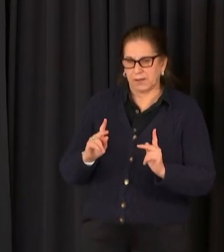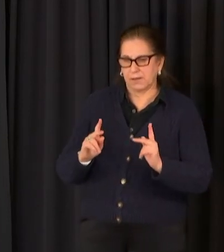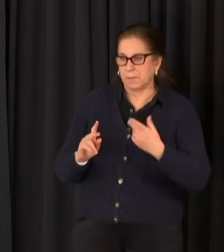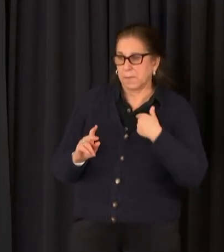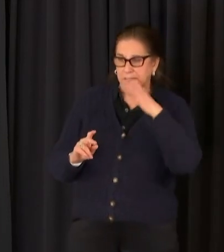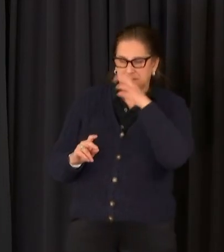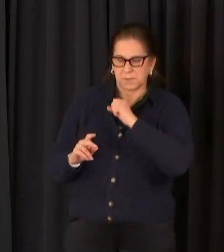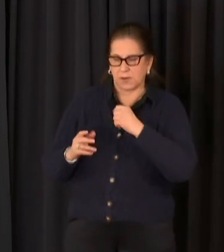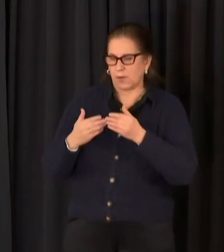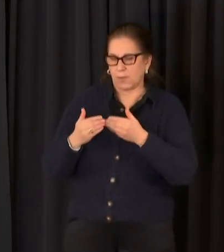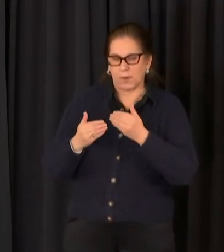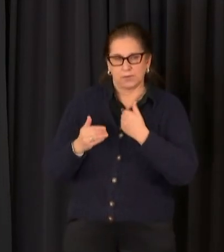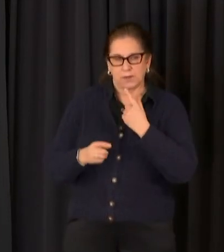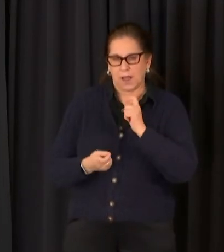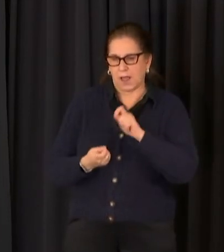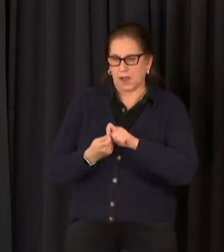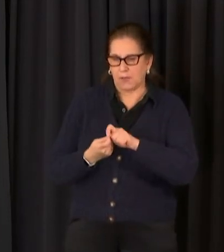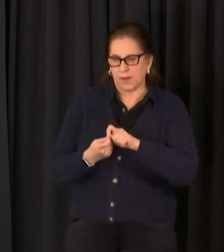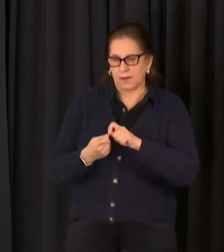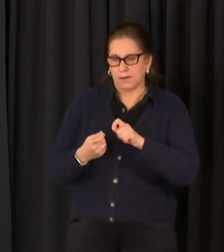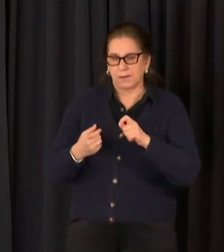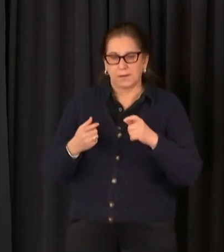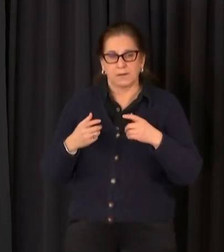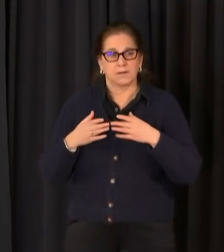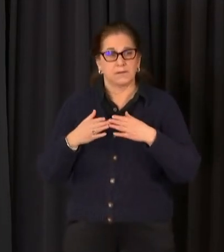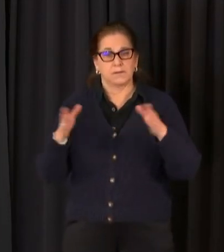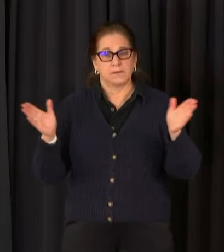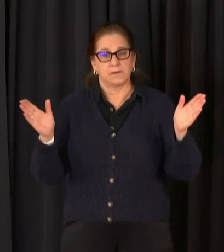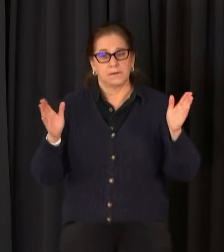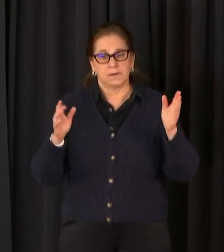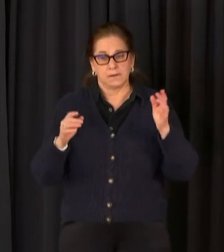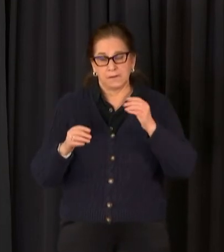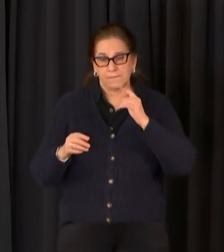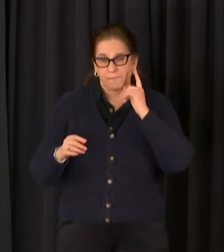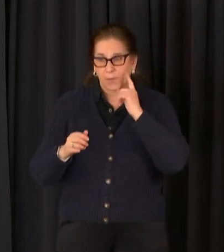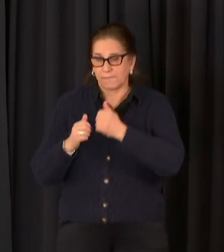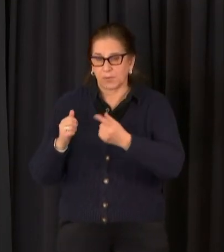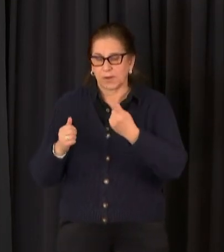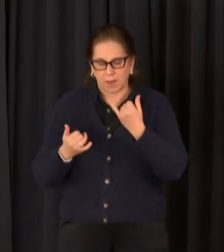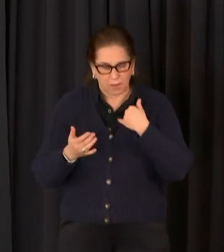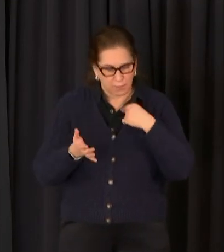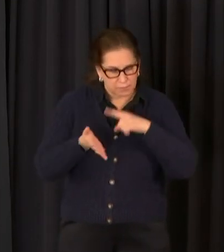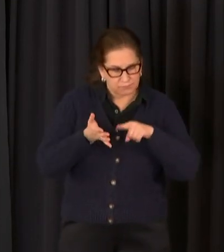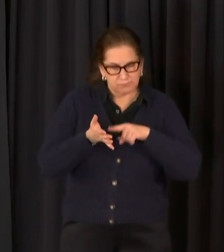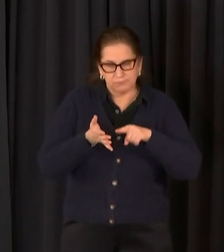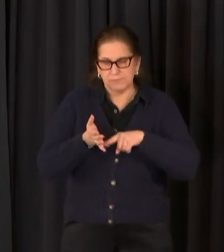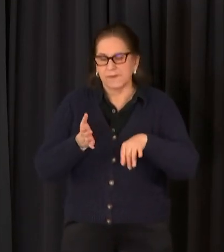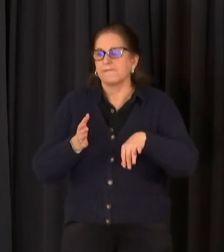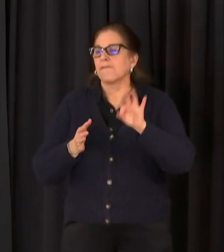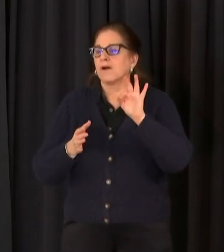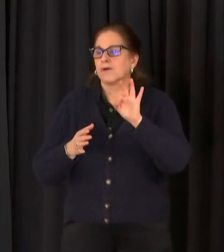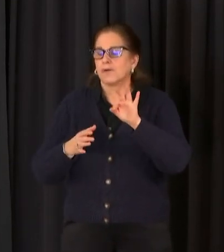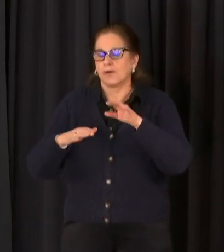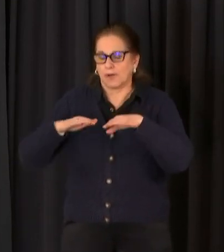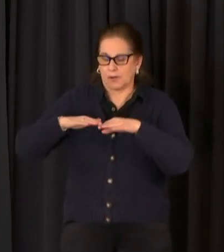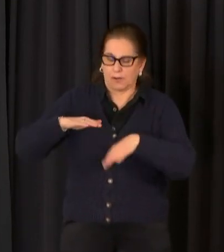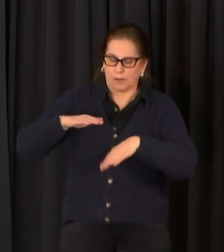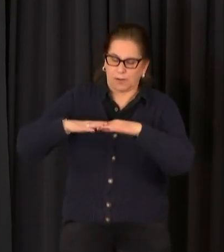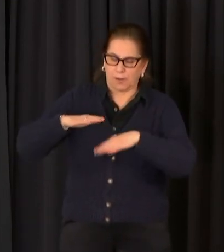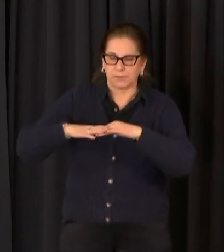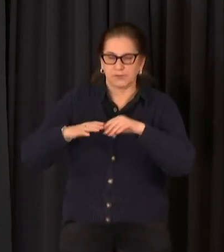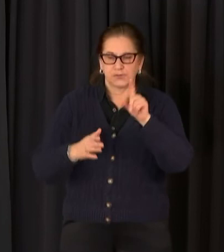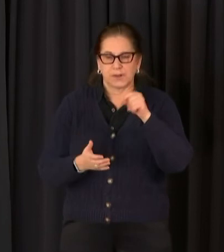was correct. But once we opened up the program for everyone, we had just under 10,000 people who actually certify for the program. Just